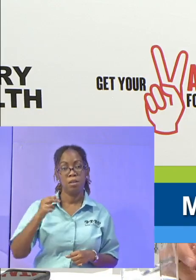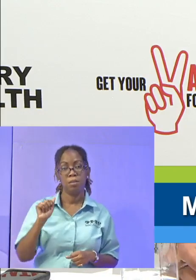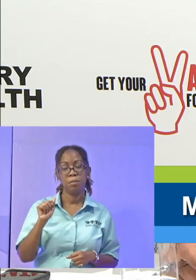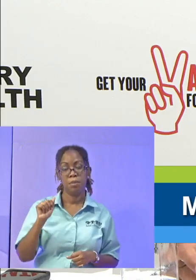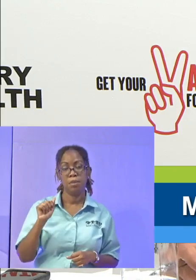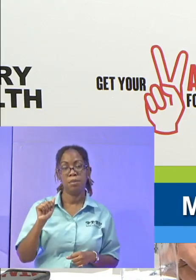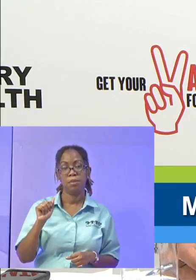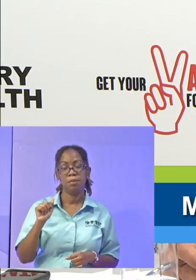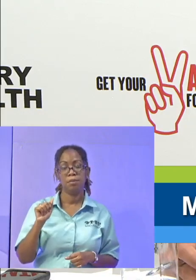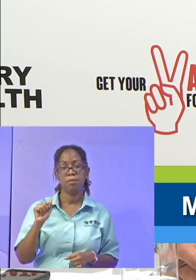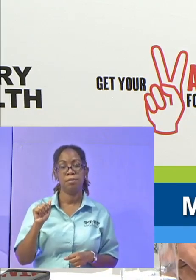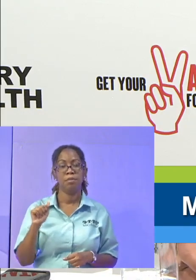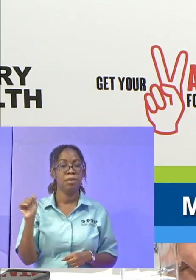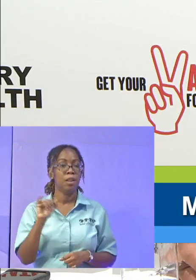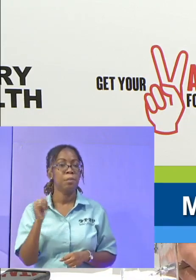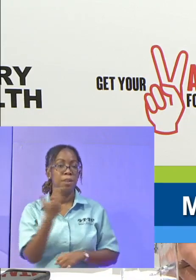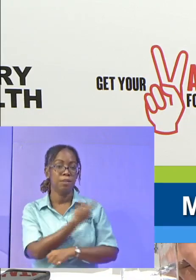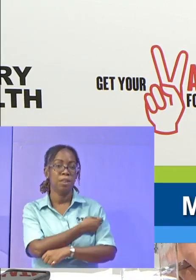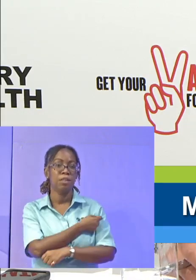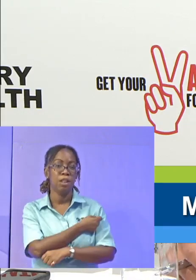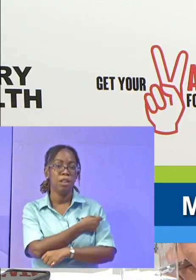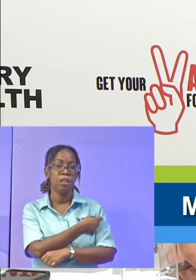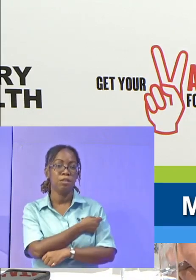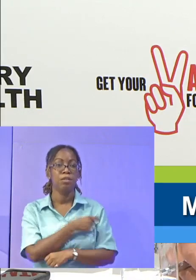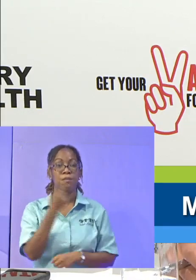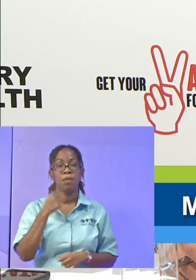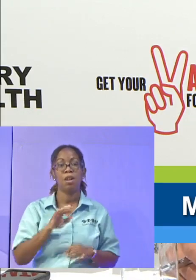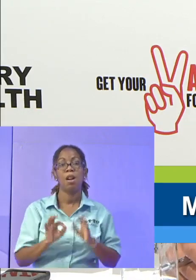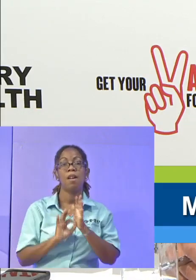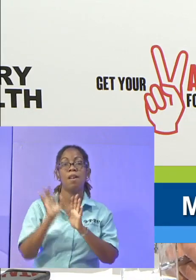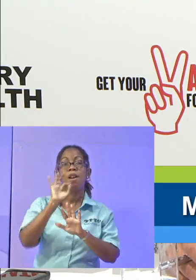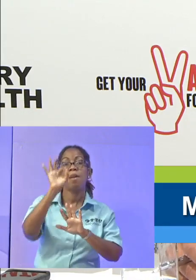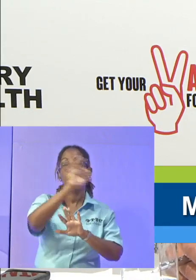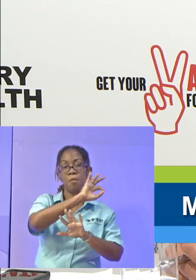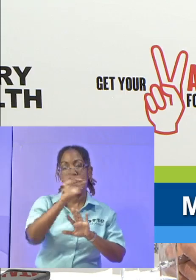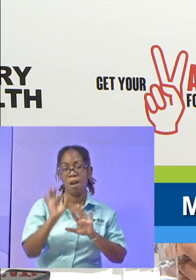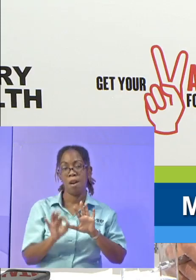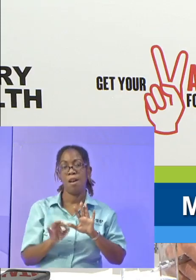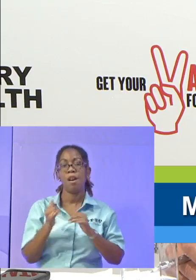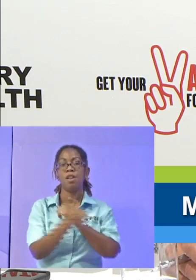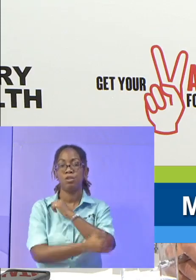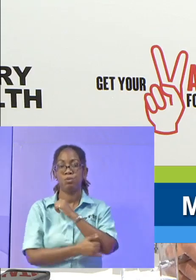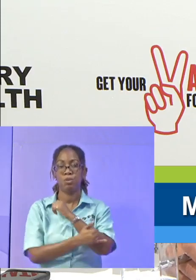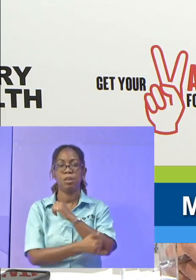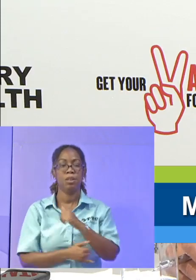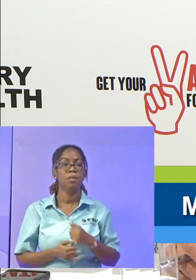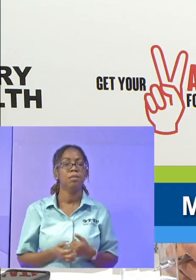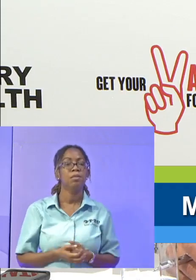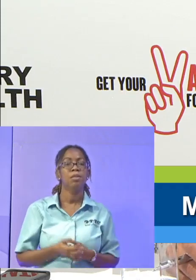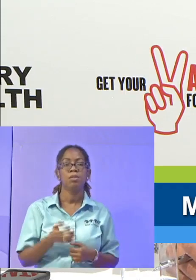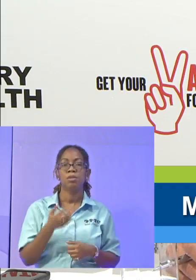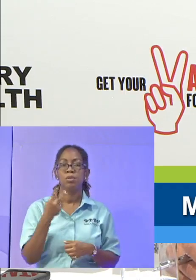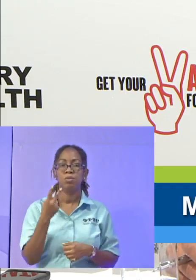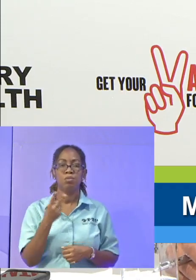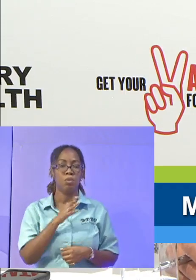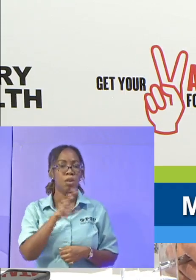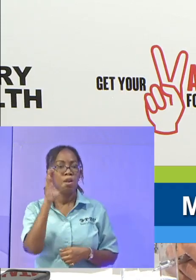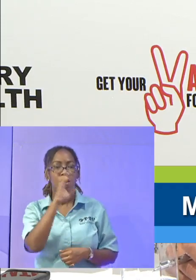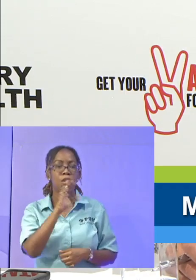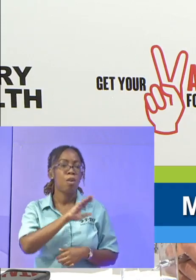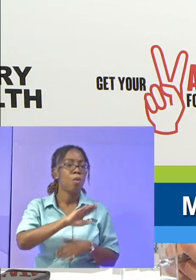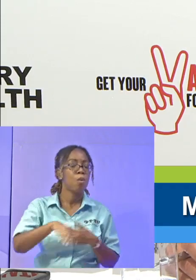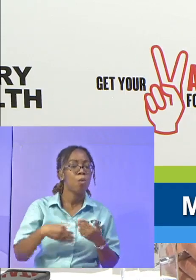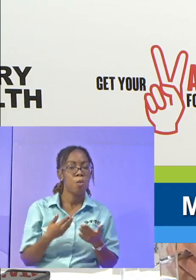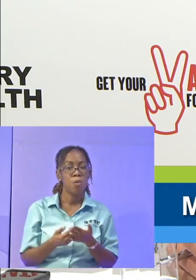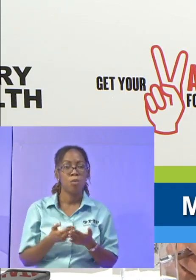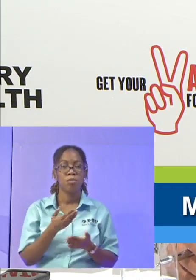of the same vaccine for the Caribbean region. So we are exploring all alternatives to